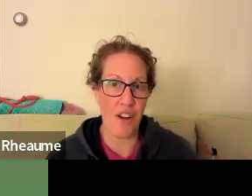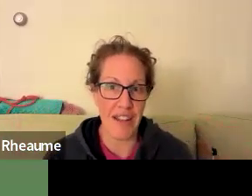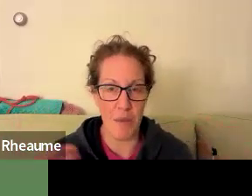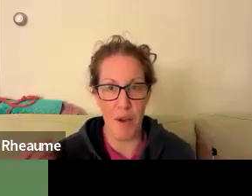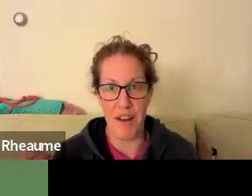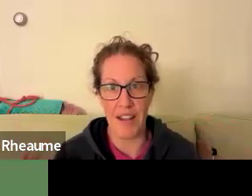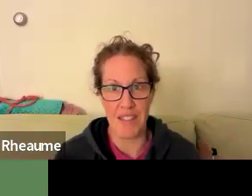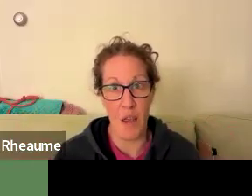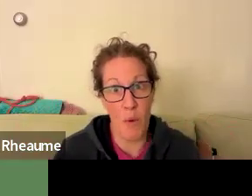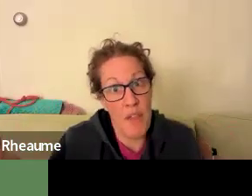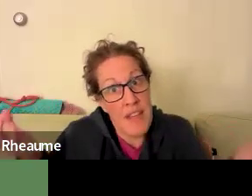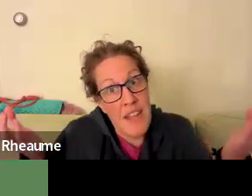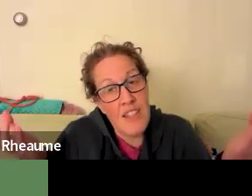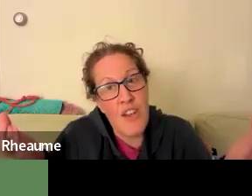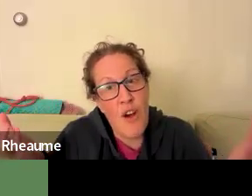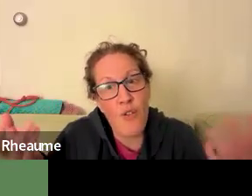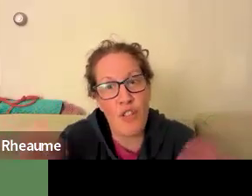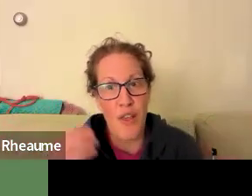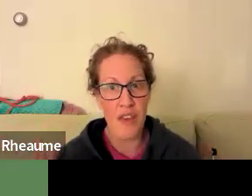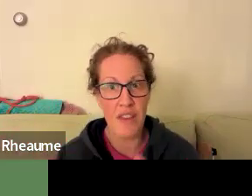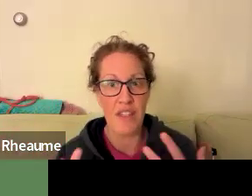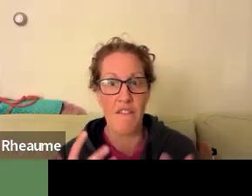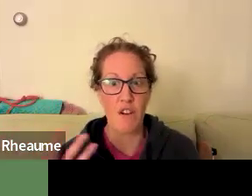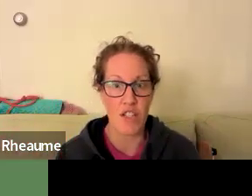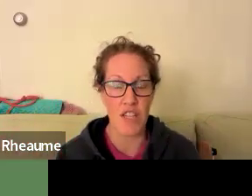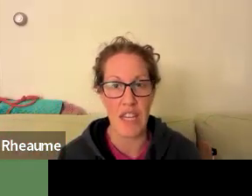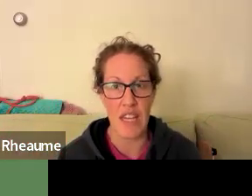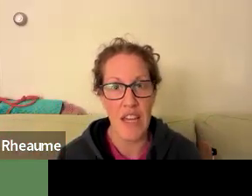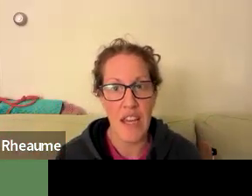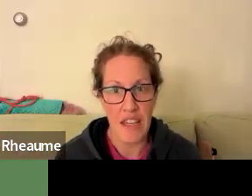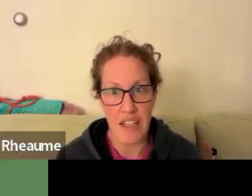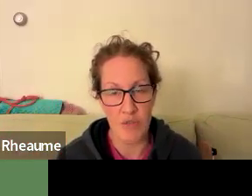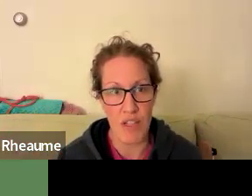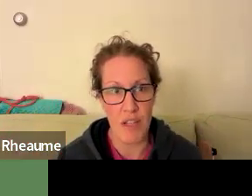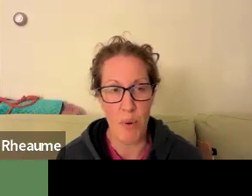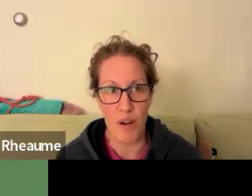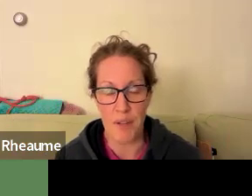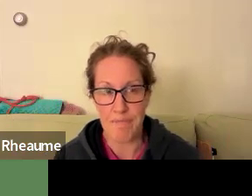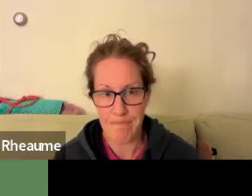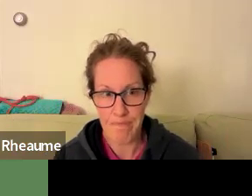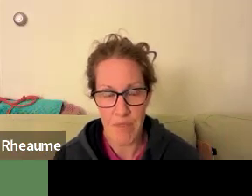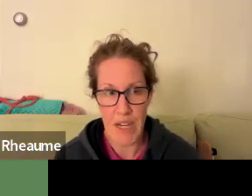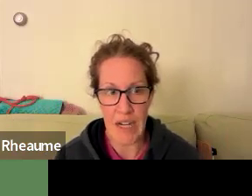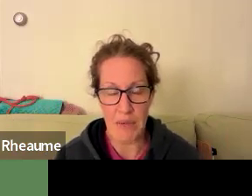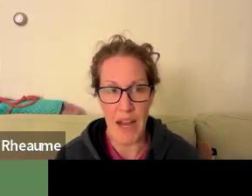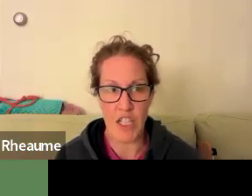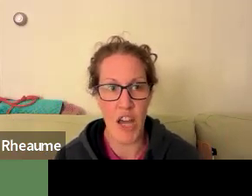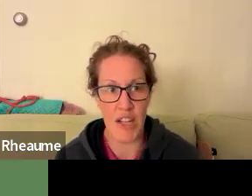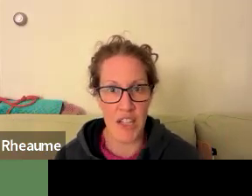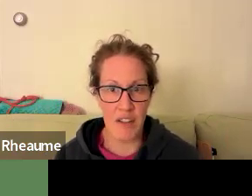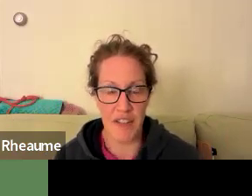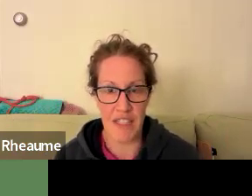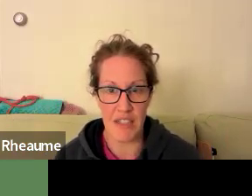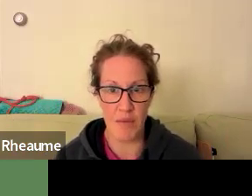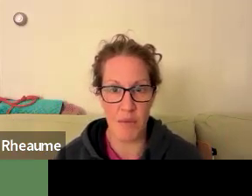building and the grants and whatnot say, well, they said so. So I think the diversity is really important. I actually